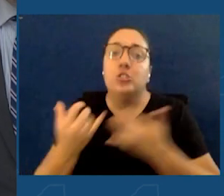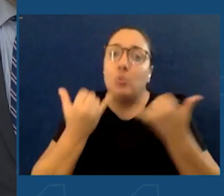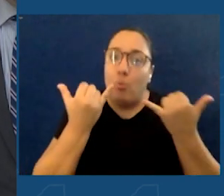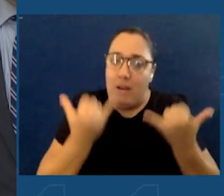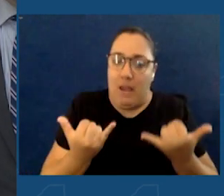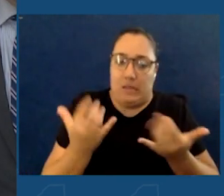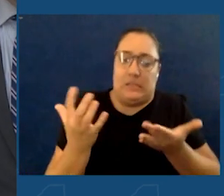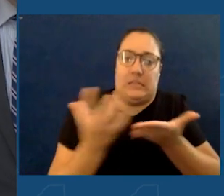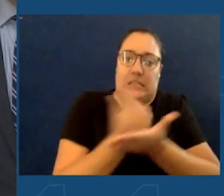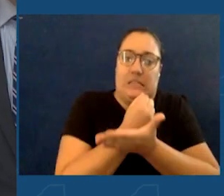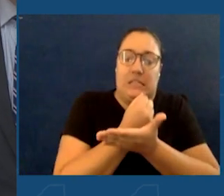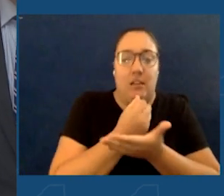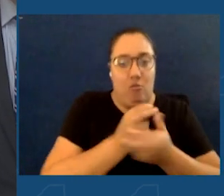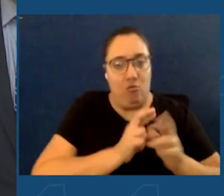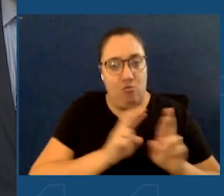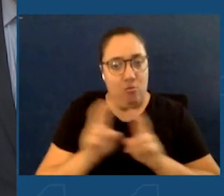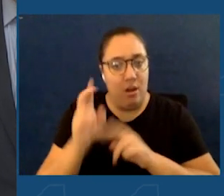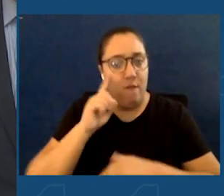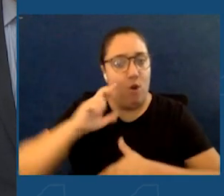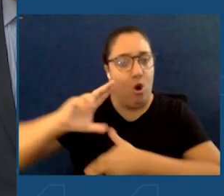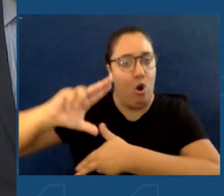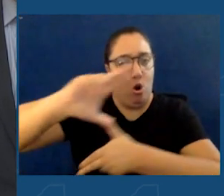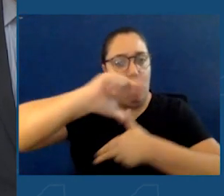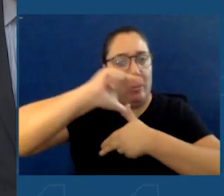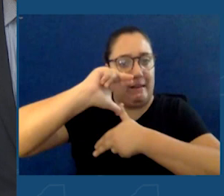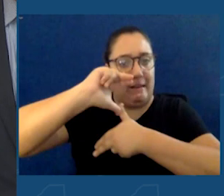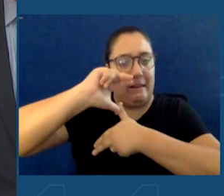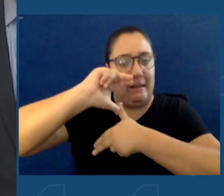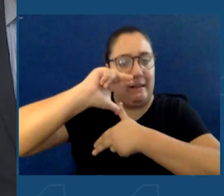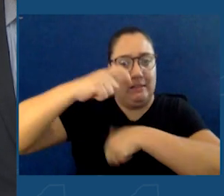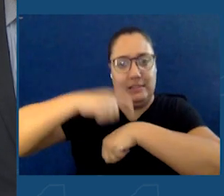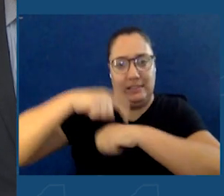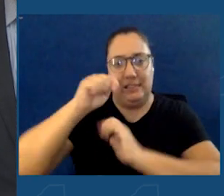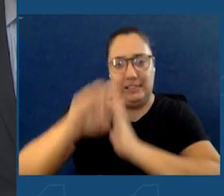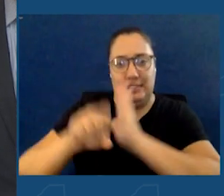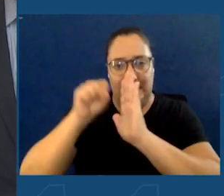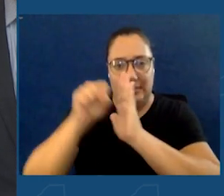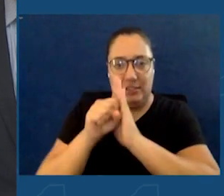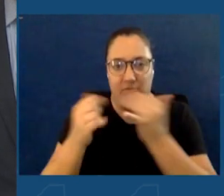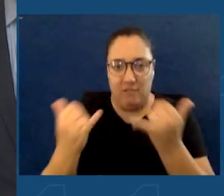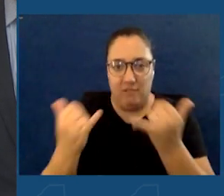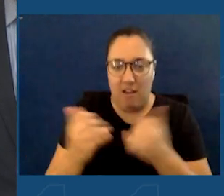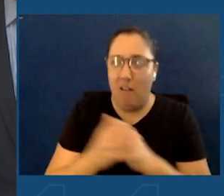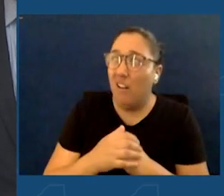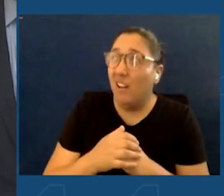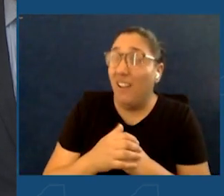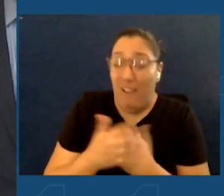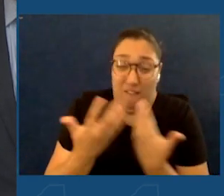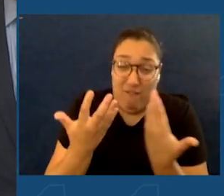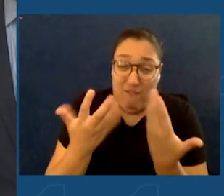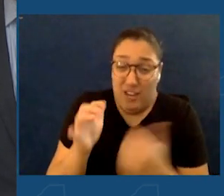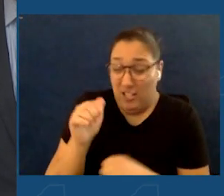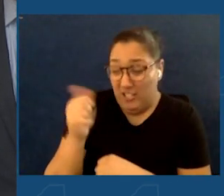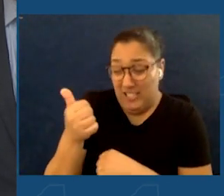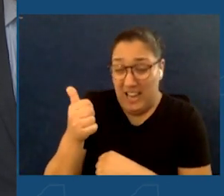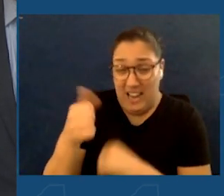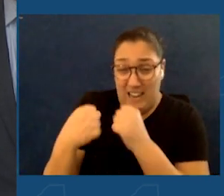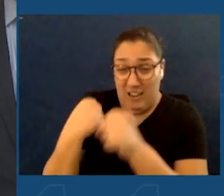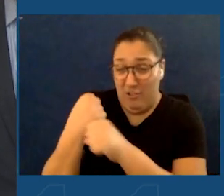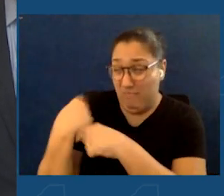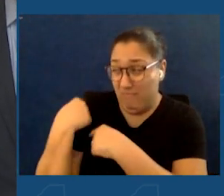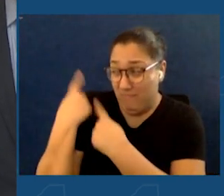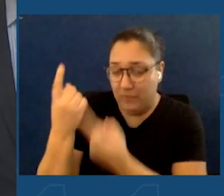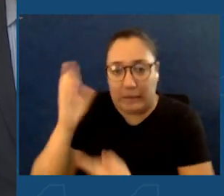But historically, the hardest hit storms, and we now have a decade or so of experience, that tend to occur later